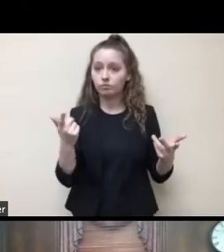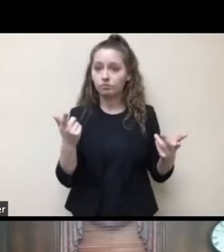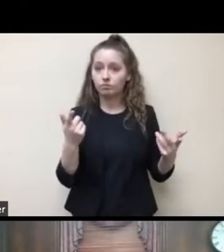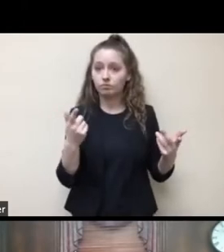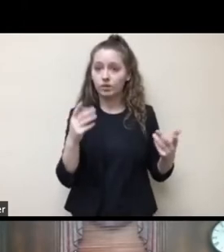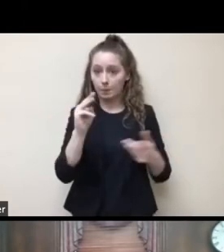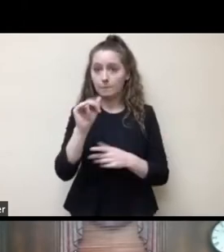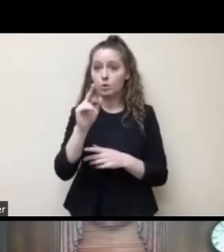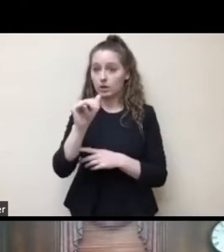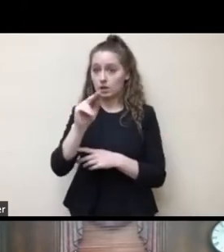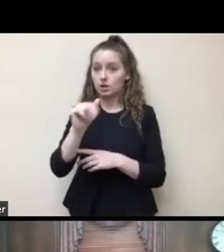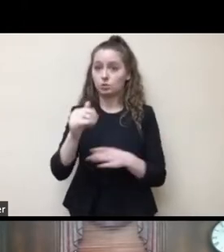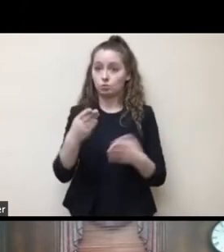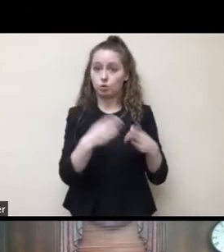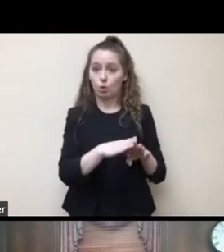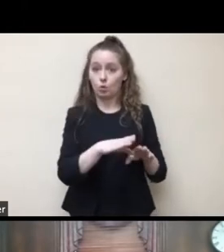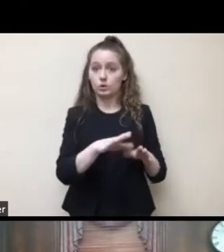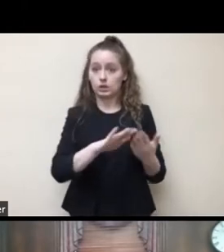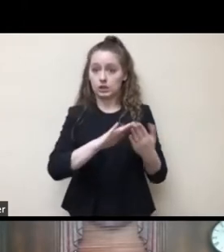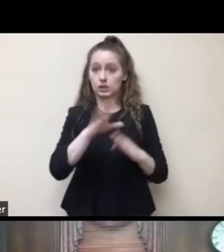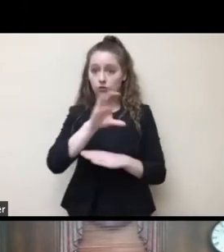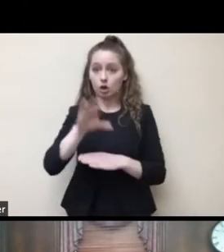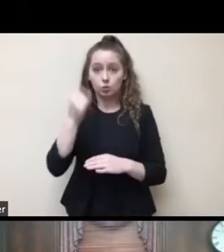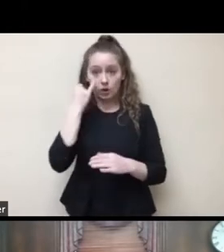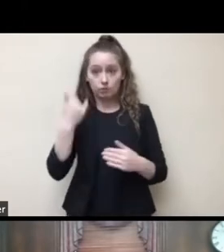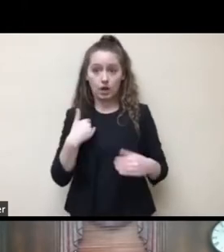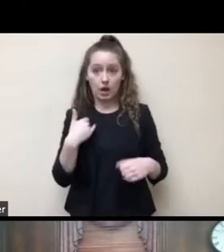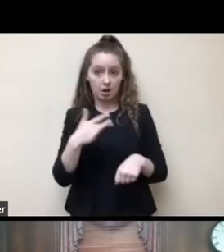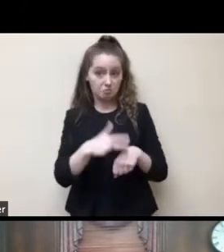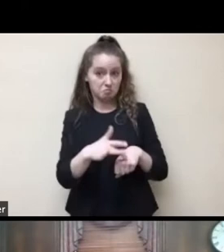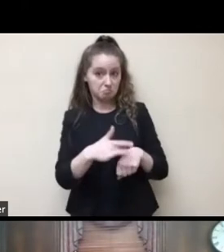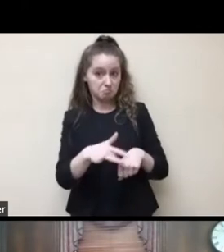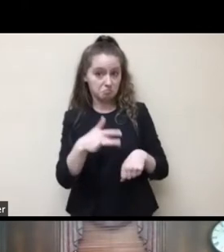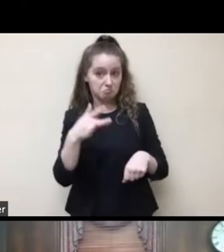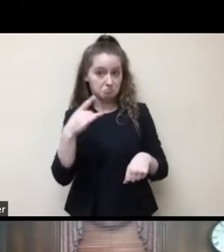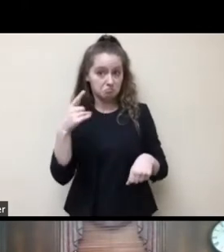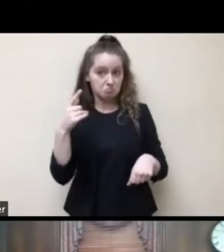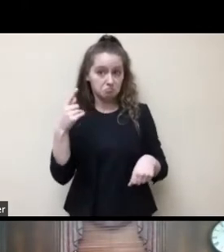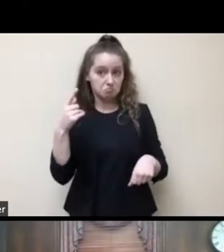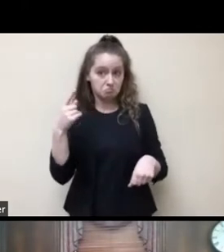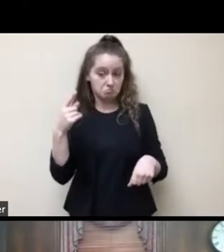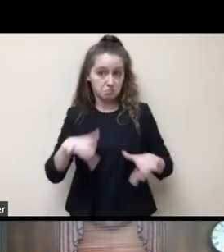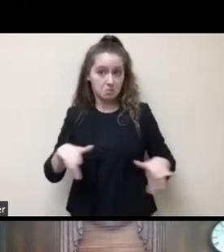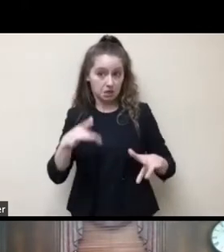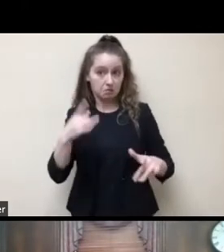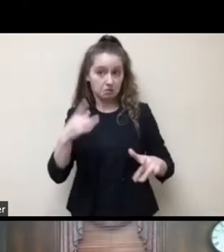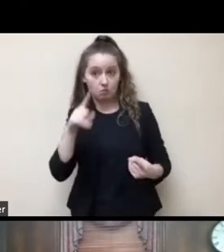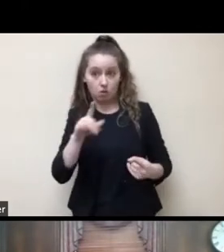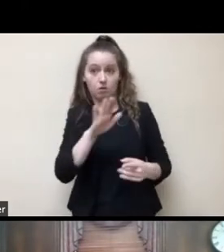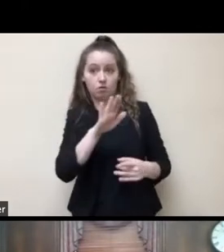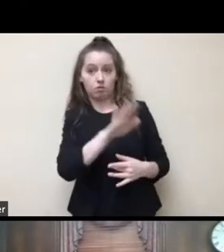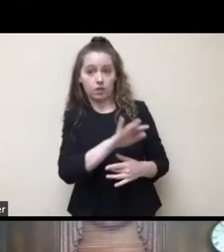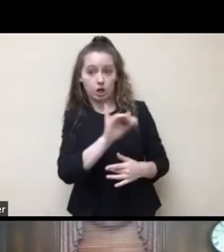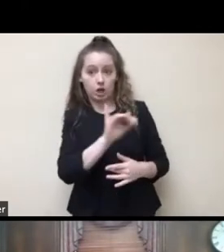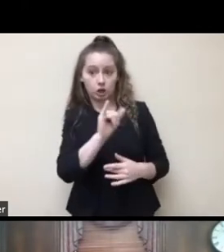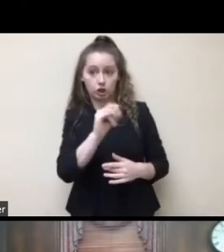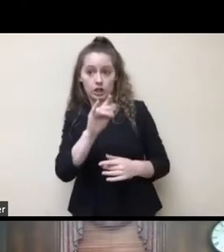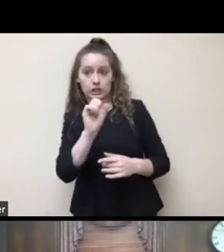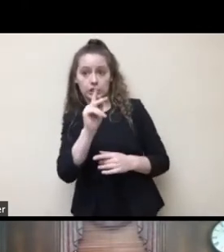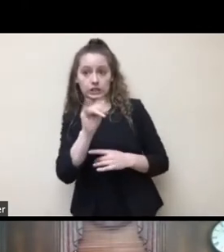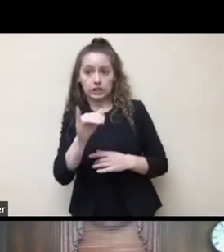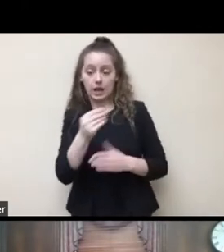Chicago. So if we have room for their jet boats and their jet skis, as right around June 1st, we'll start inviting folks